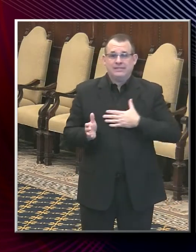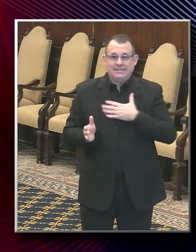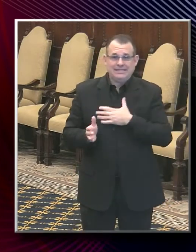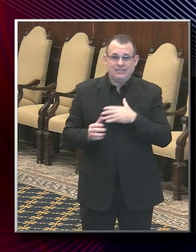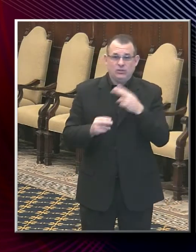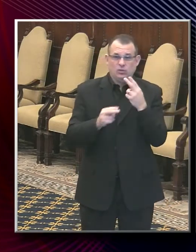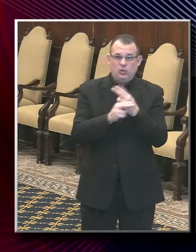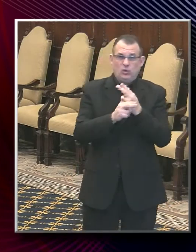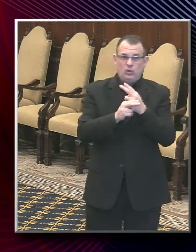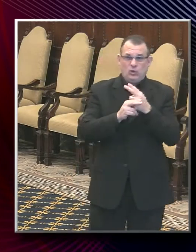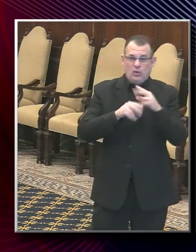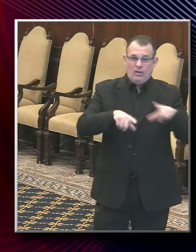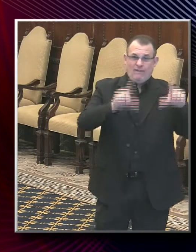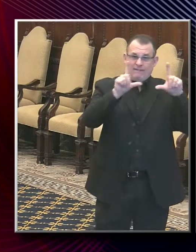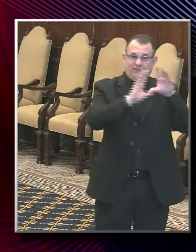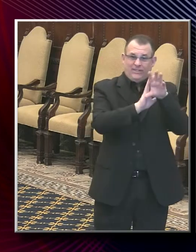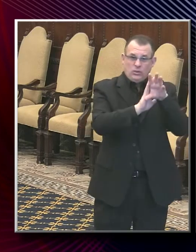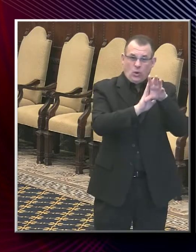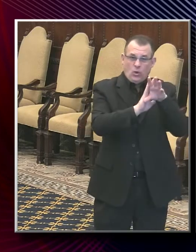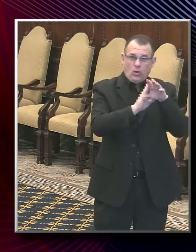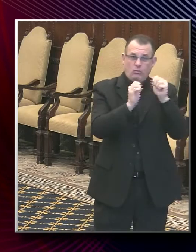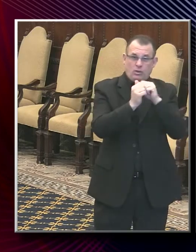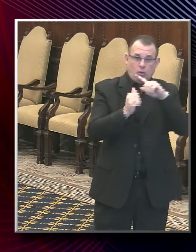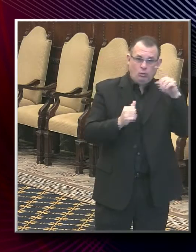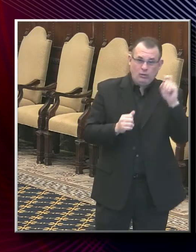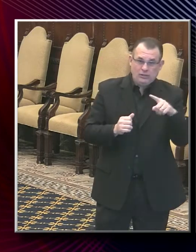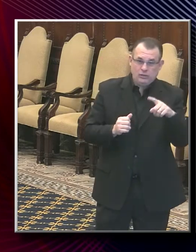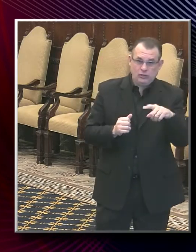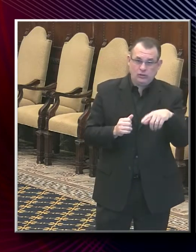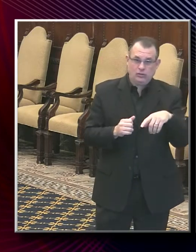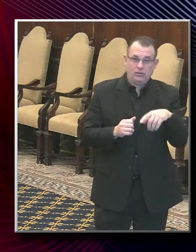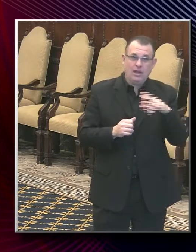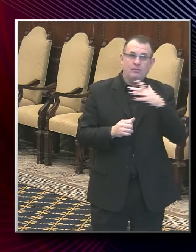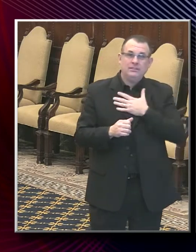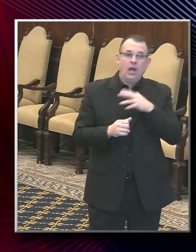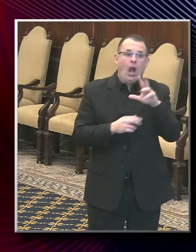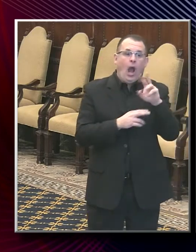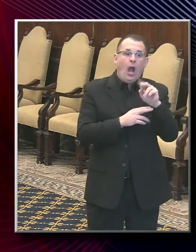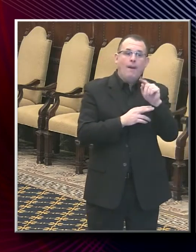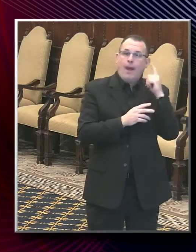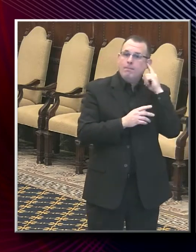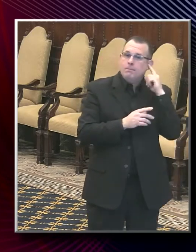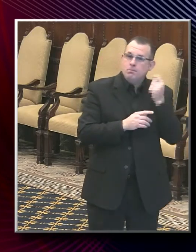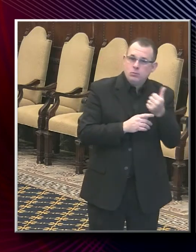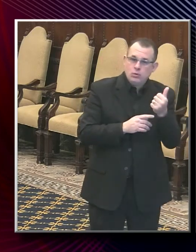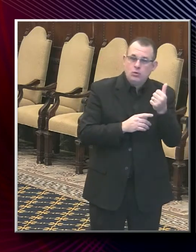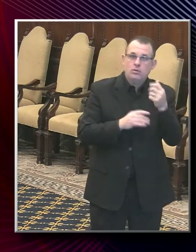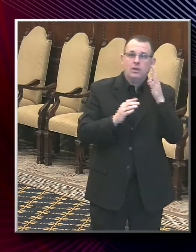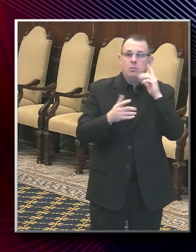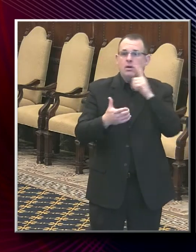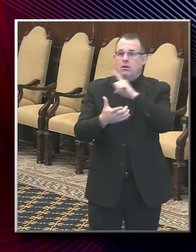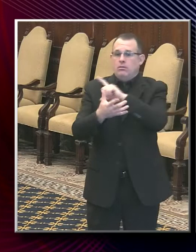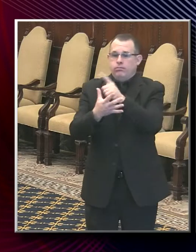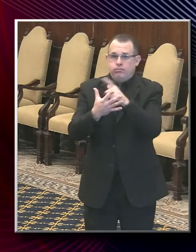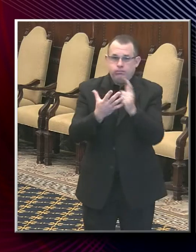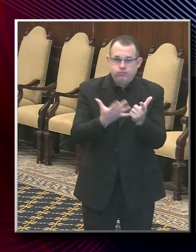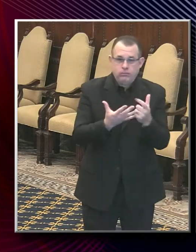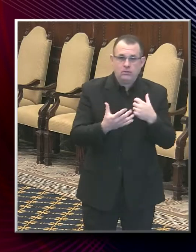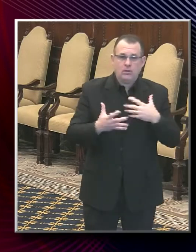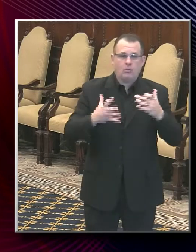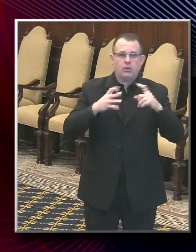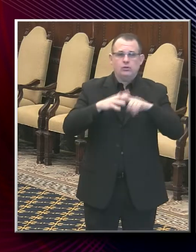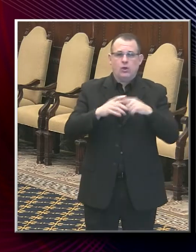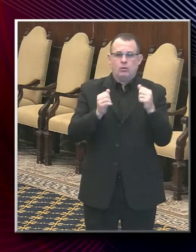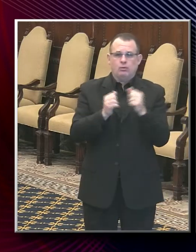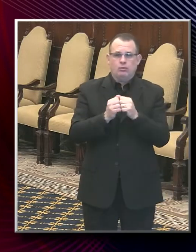question if you are able, and we will unmute you one by one to answer your questions. So first, we will start with Mitch